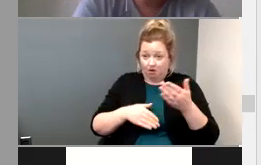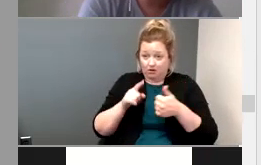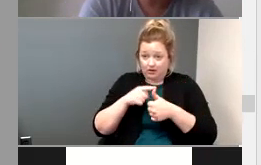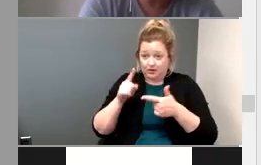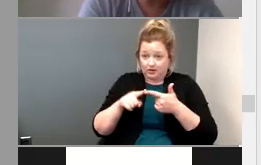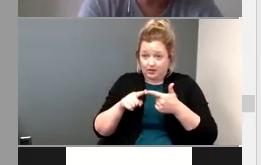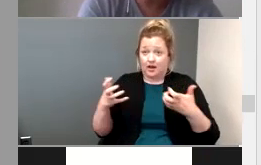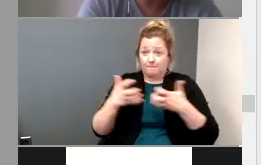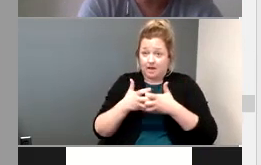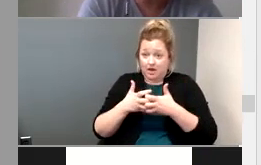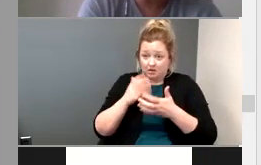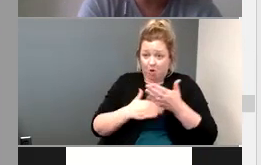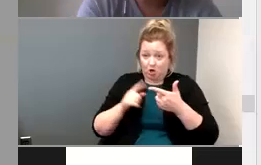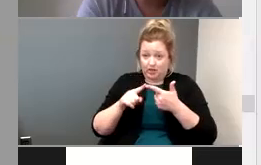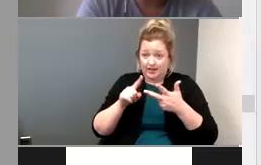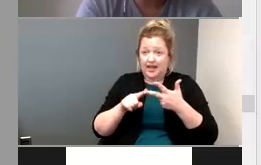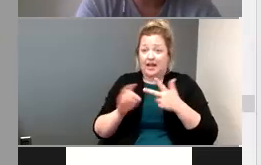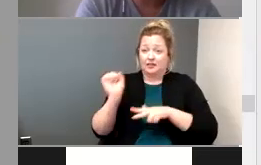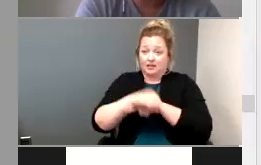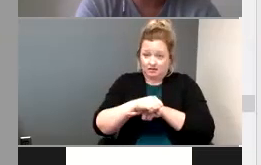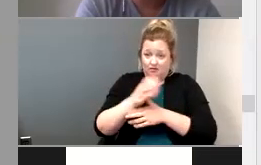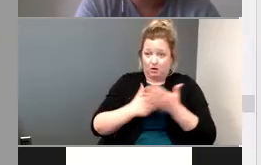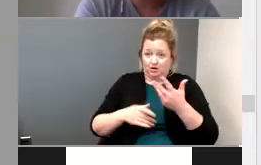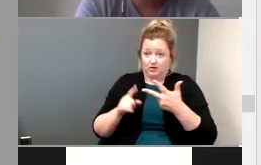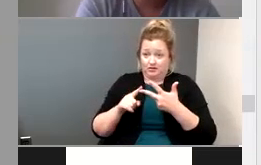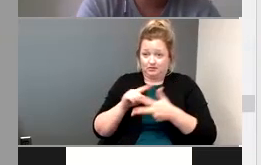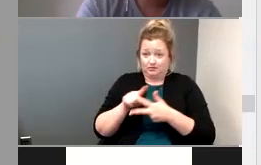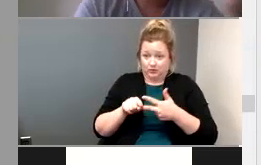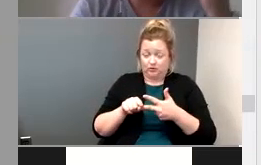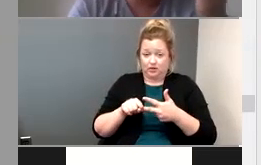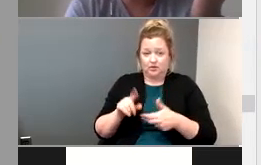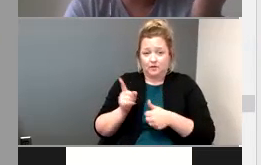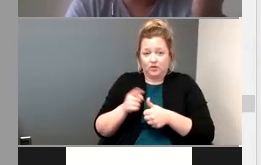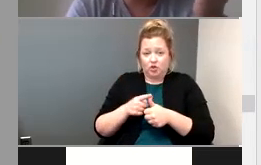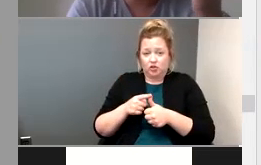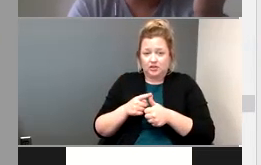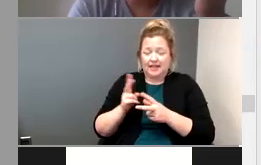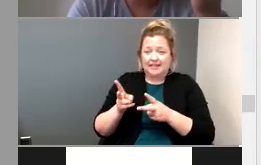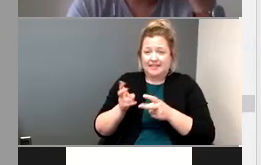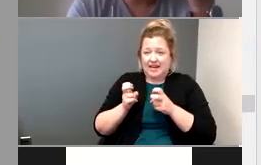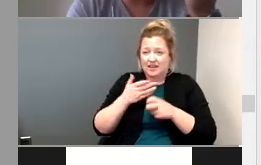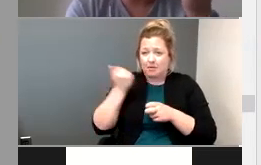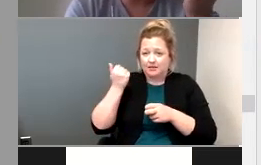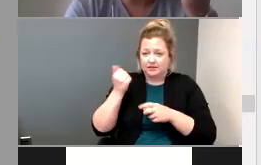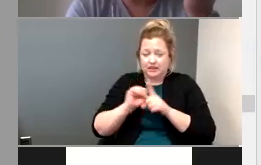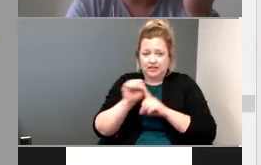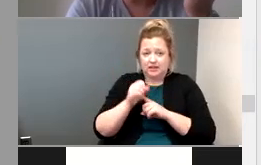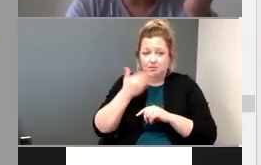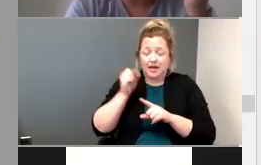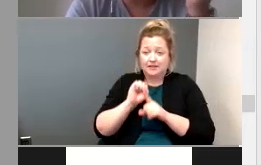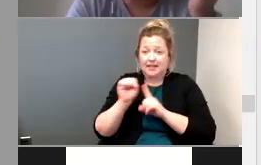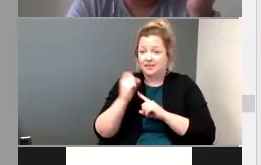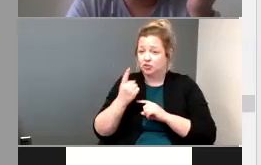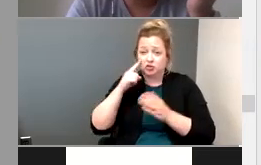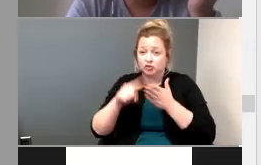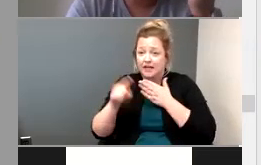right? So essentially, let's just first take the base case. Now the base case just checks if n equals to 1,